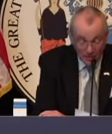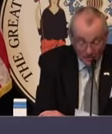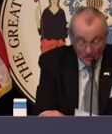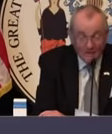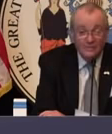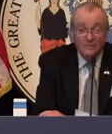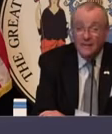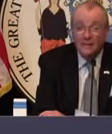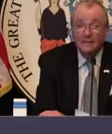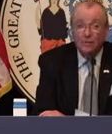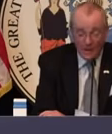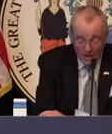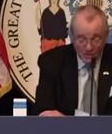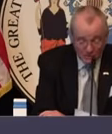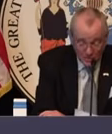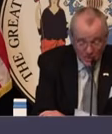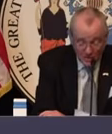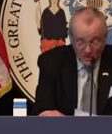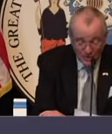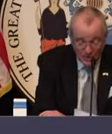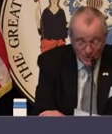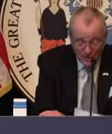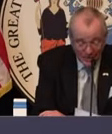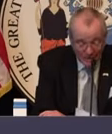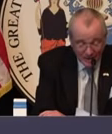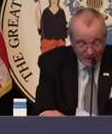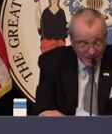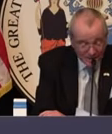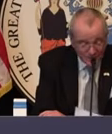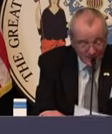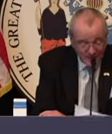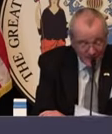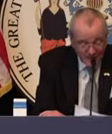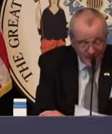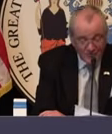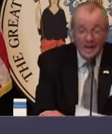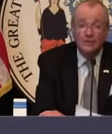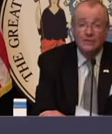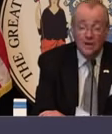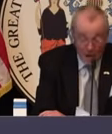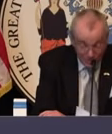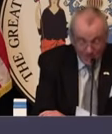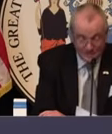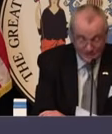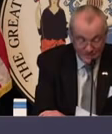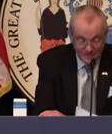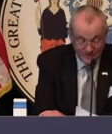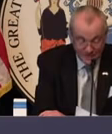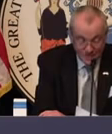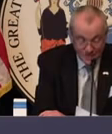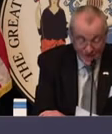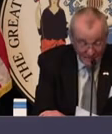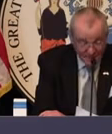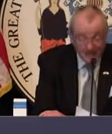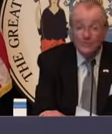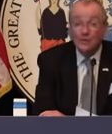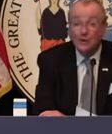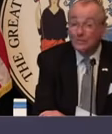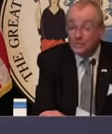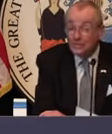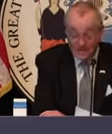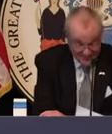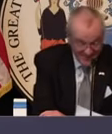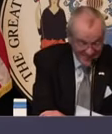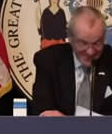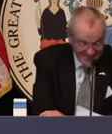that's Carol on the left, and I had the great honor of speaking with her yesterday when he was flying out of the East Hanover Airport. She just happened to live